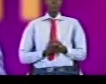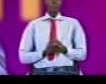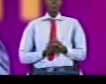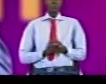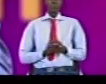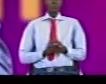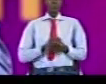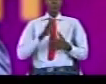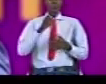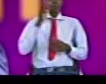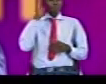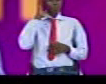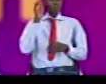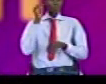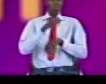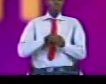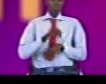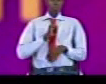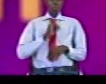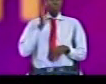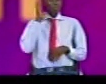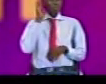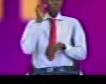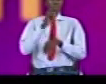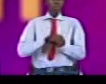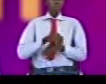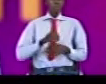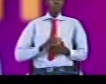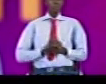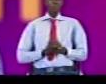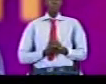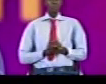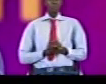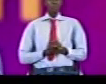You will overcome. I will overcome.